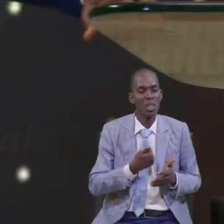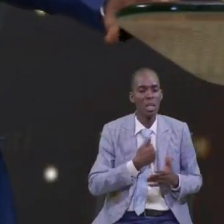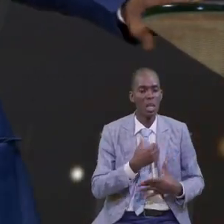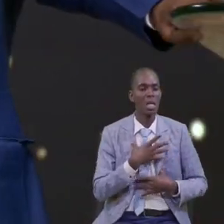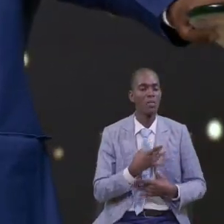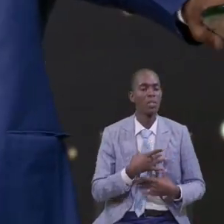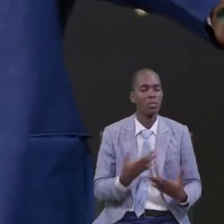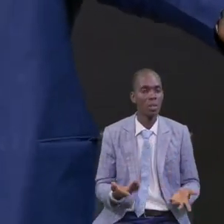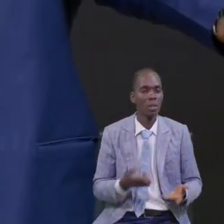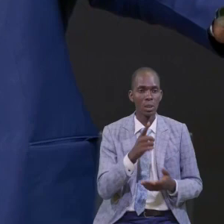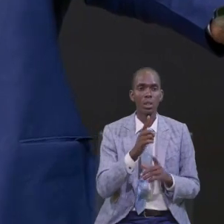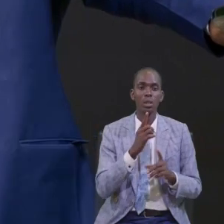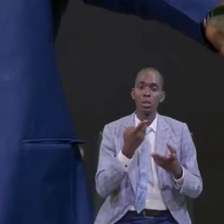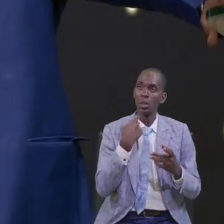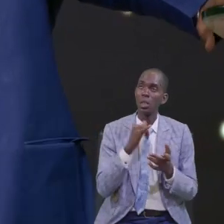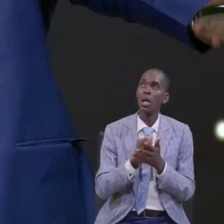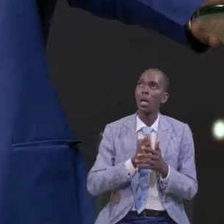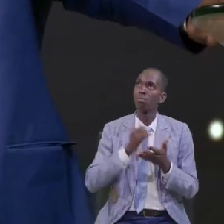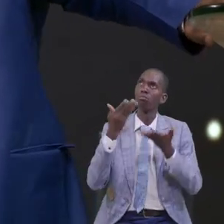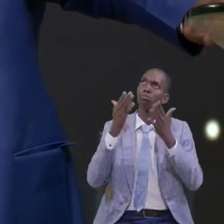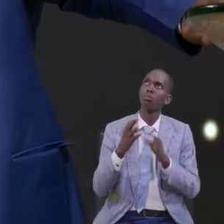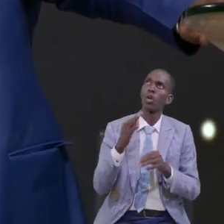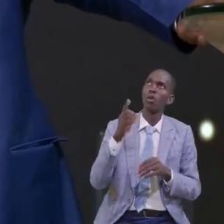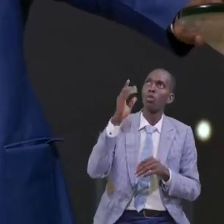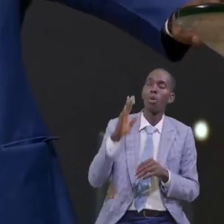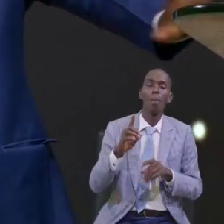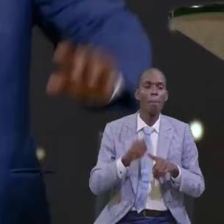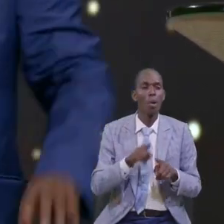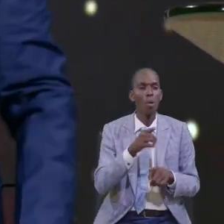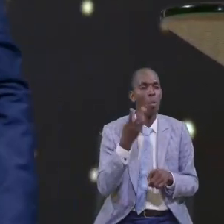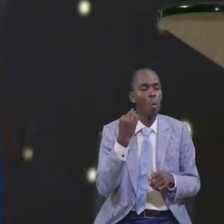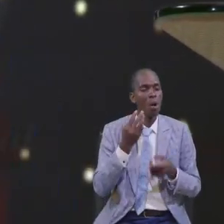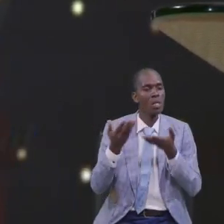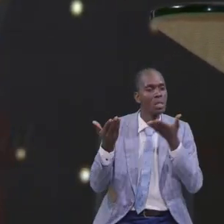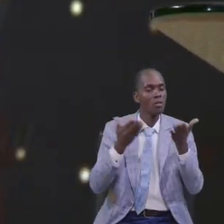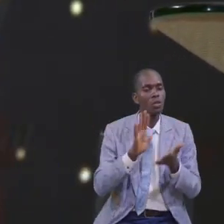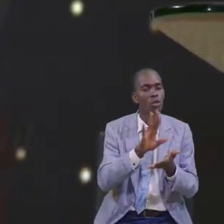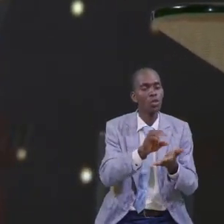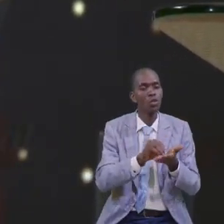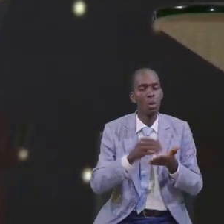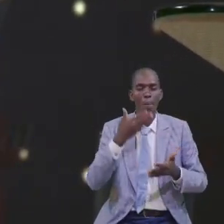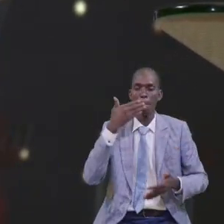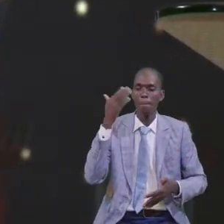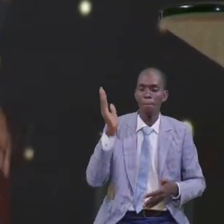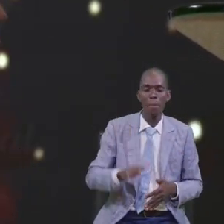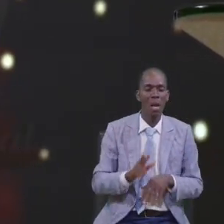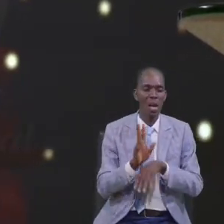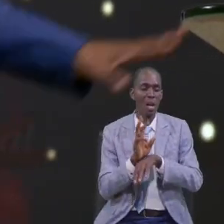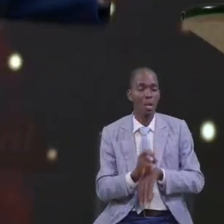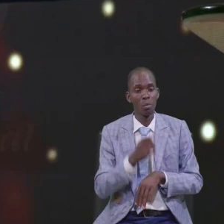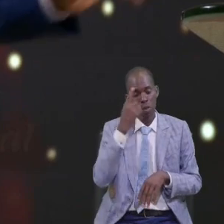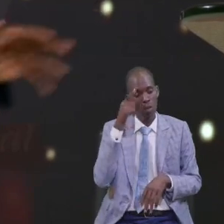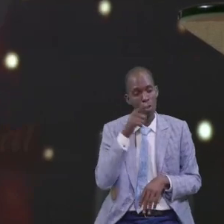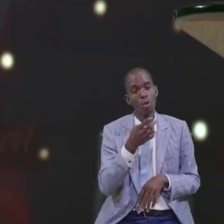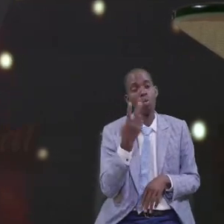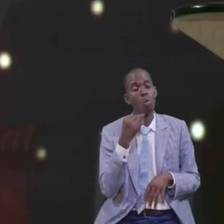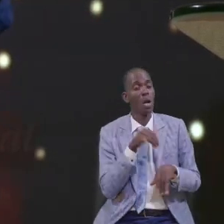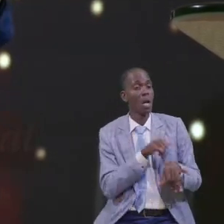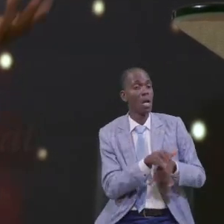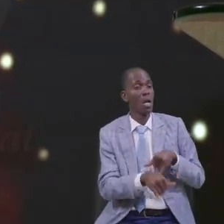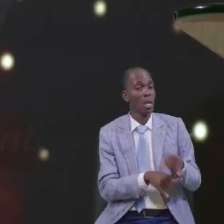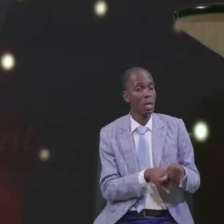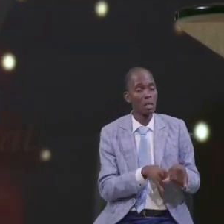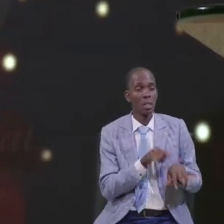of the Lord. He was serving his own bad habit. And because he was a hypocrite, the Lord